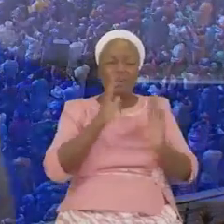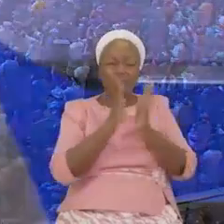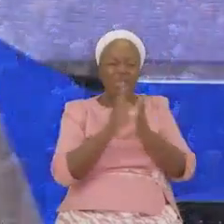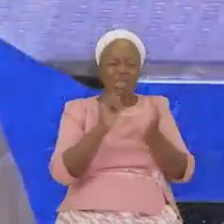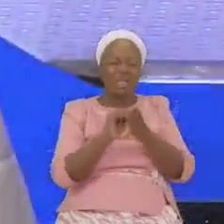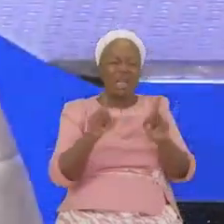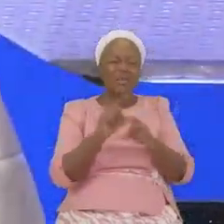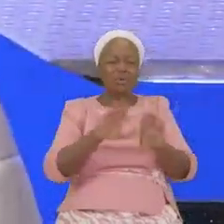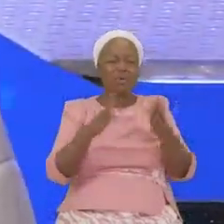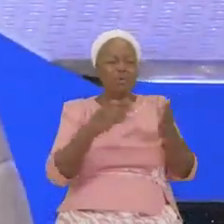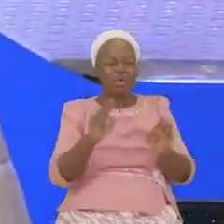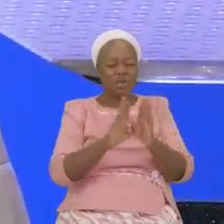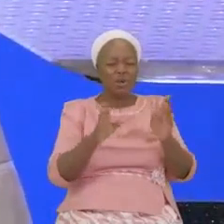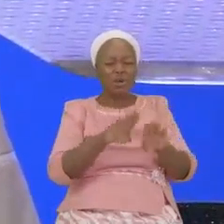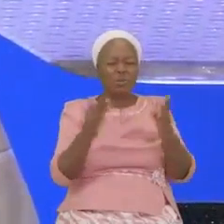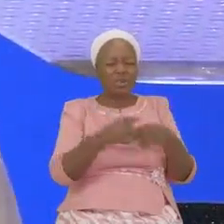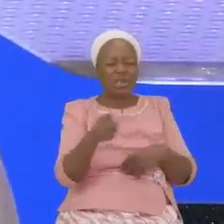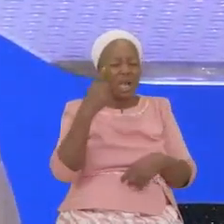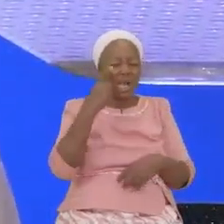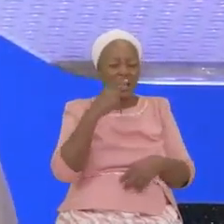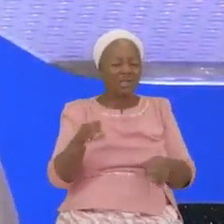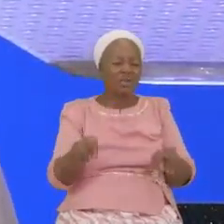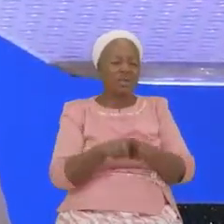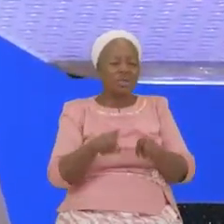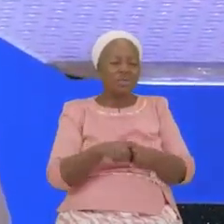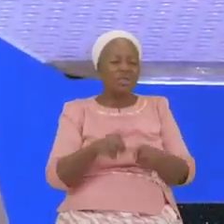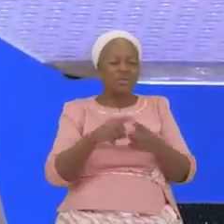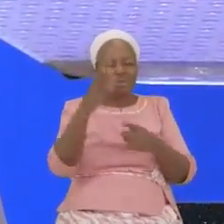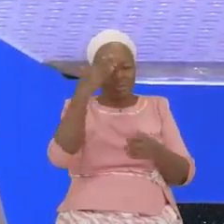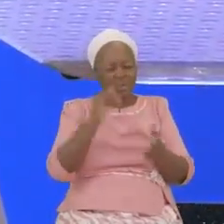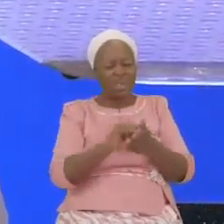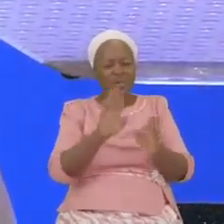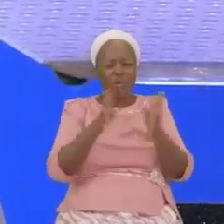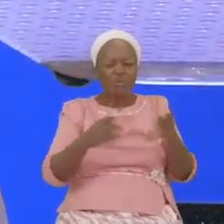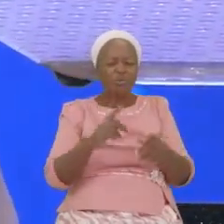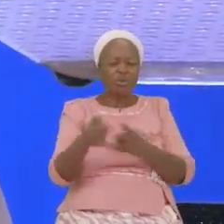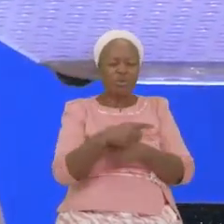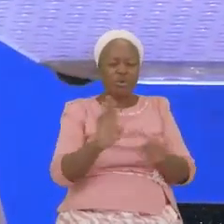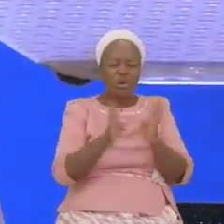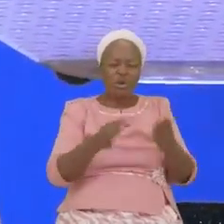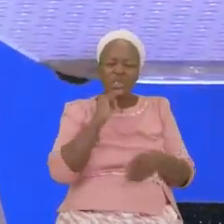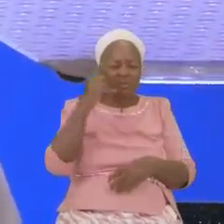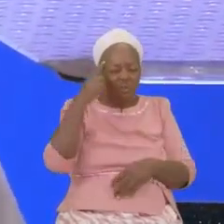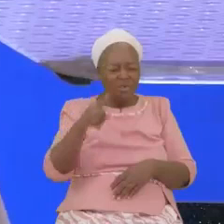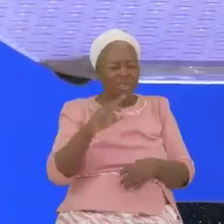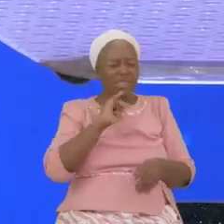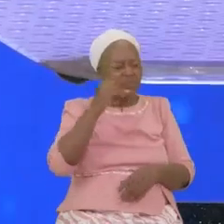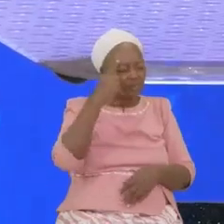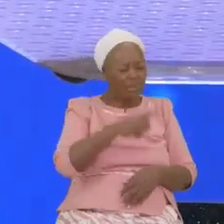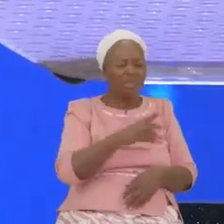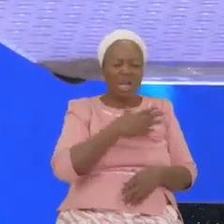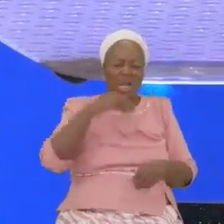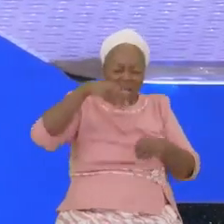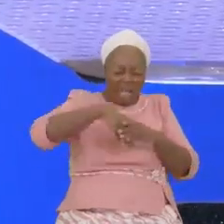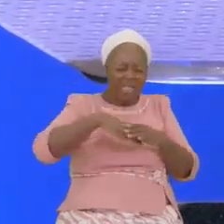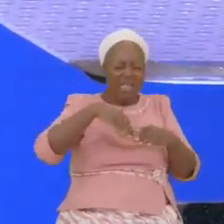door, you open their eyes too. To know that that open door there is for you. That open door there is for you. Enter